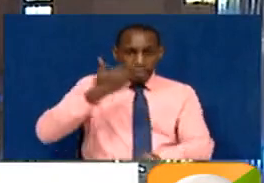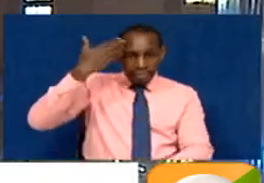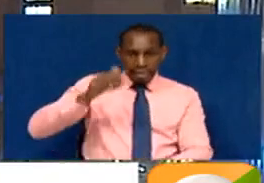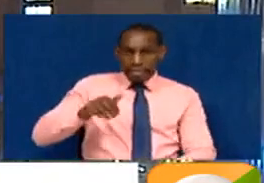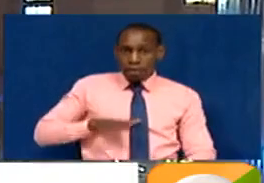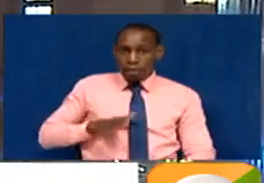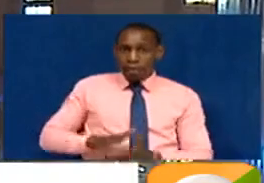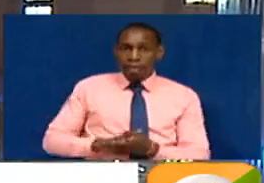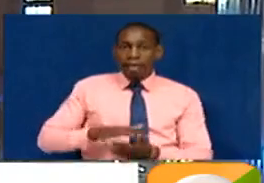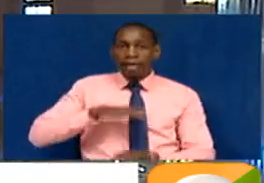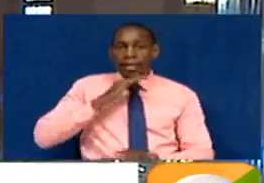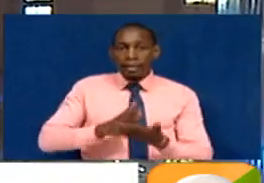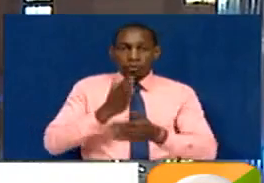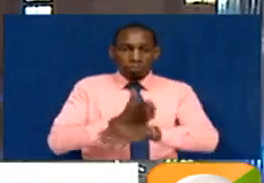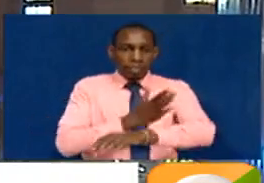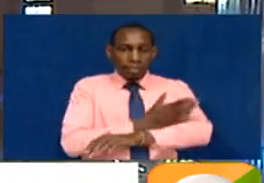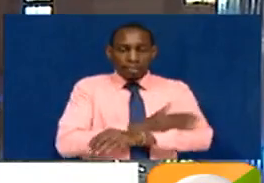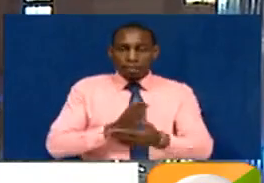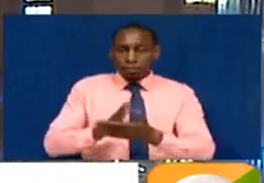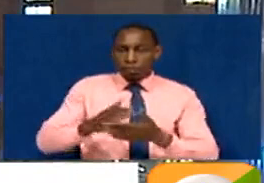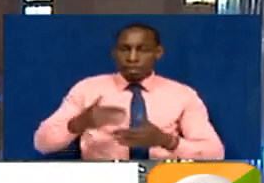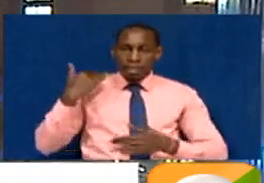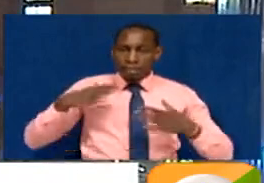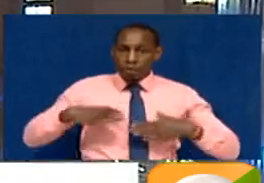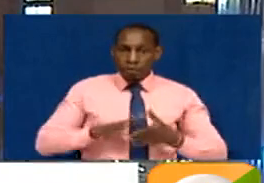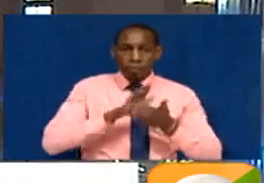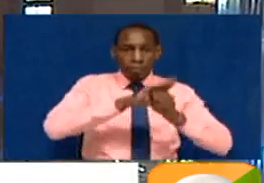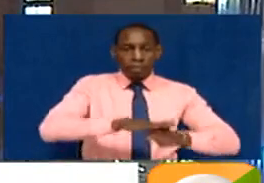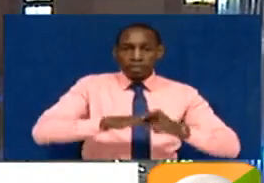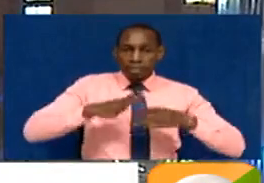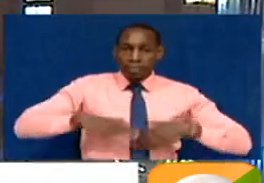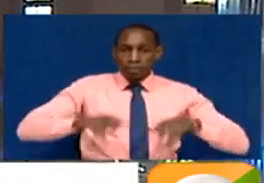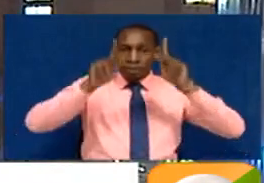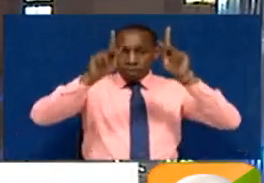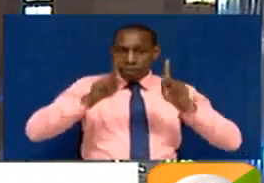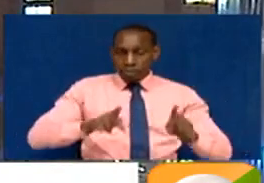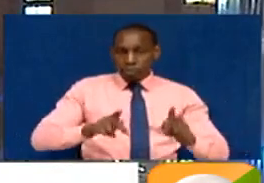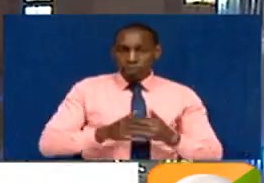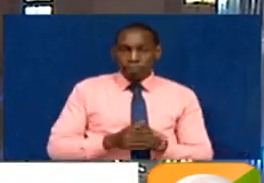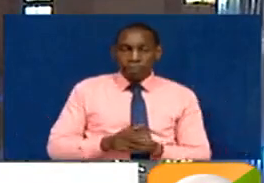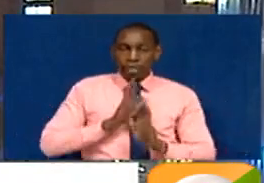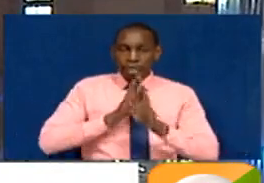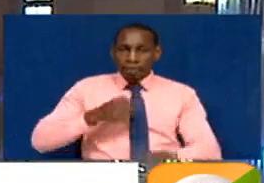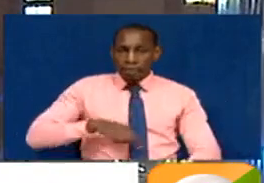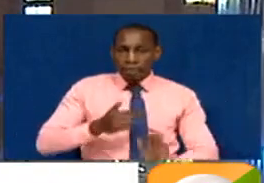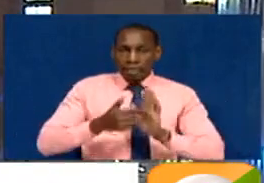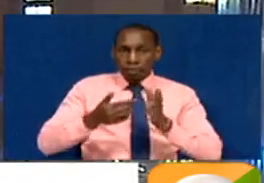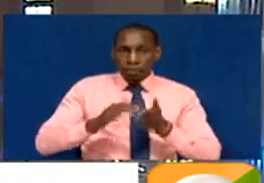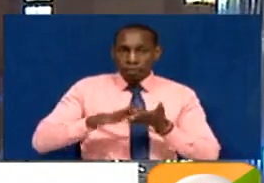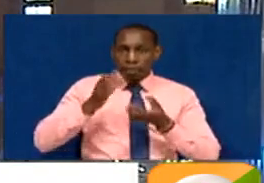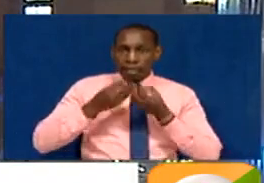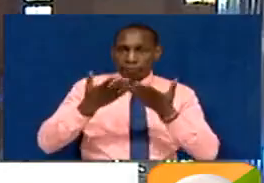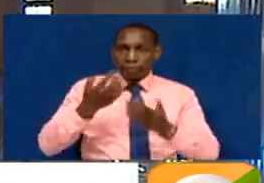cuts allegedly inflicted by a gang terrorizing residents of Kisumu's Rabuor area. Laura Otieno gives us